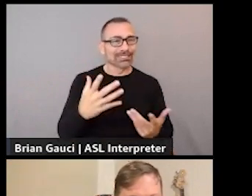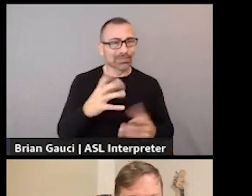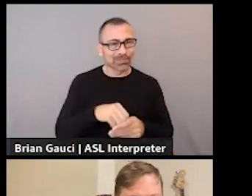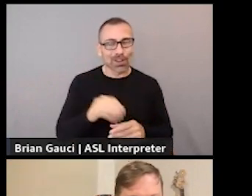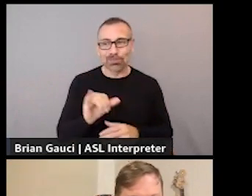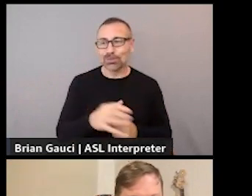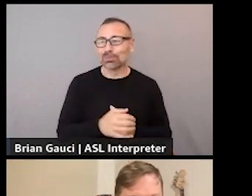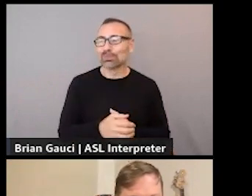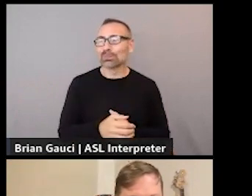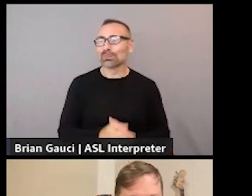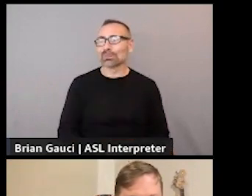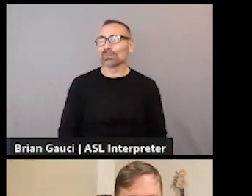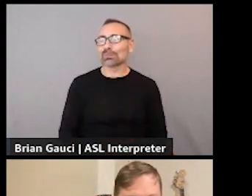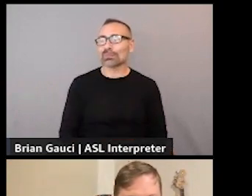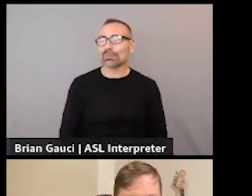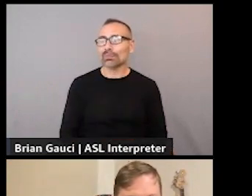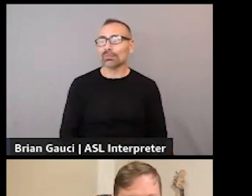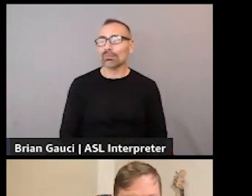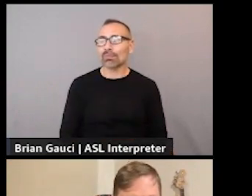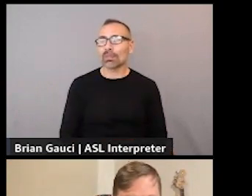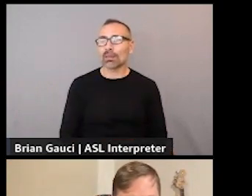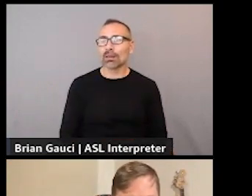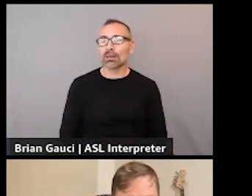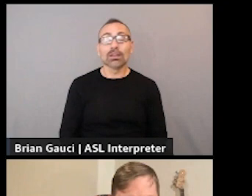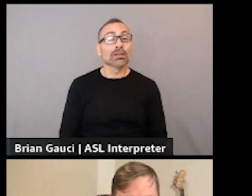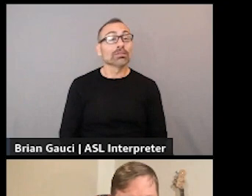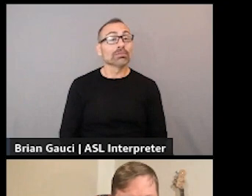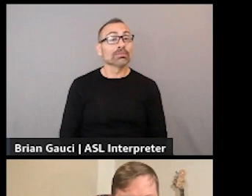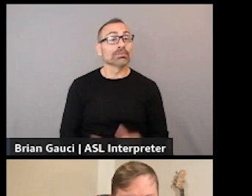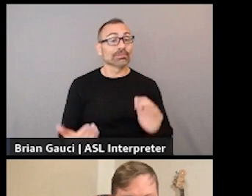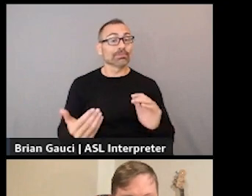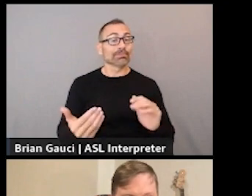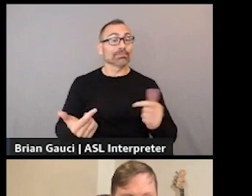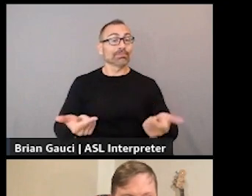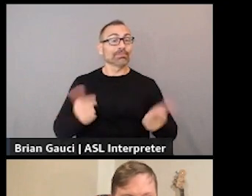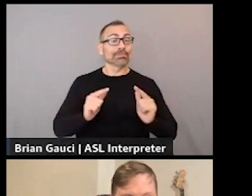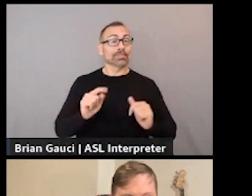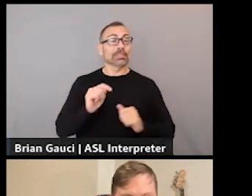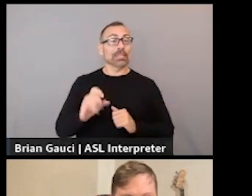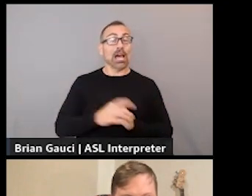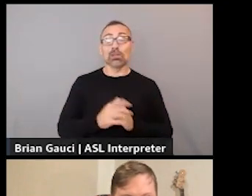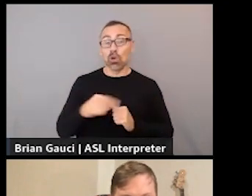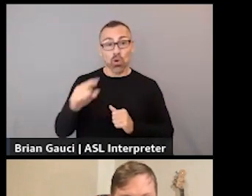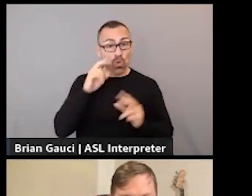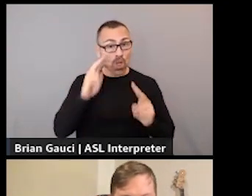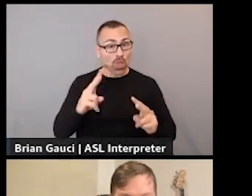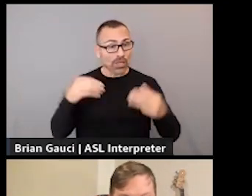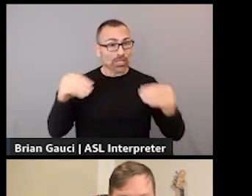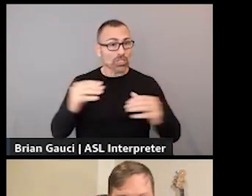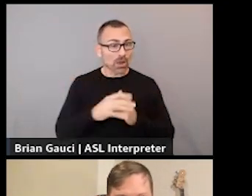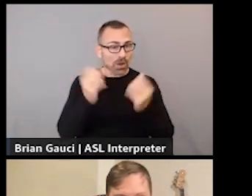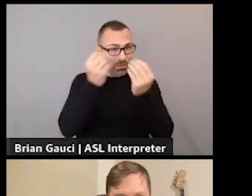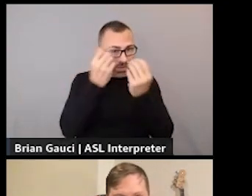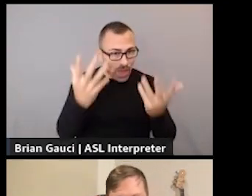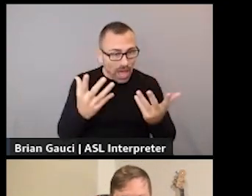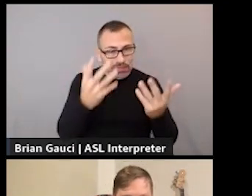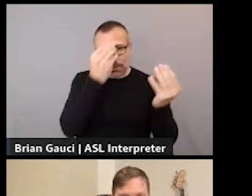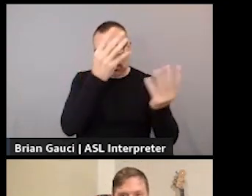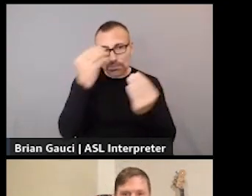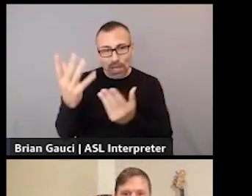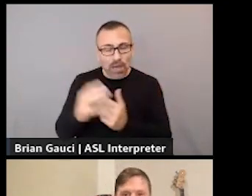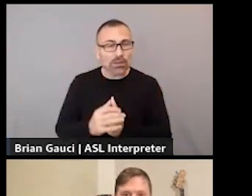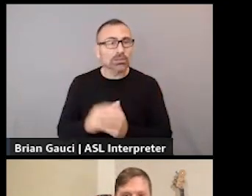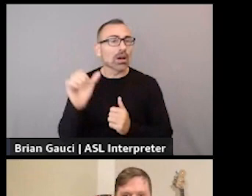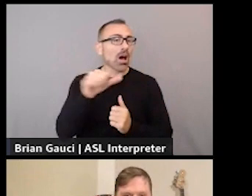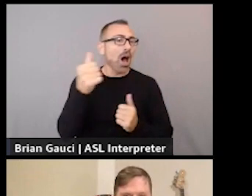Yes. Yeah. Right. So, okay, so we're looking at the shop. We've got tons of data flying through this. And the other episodes, we talk about how we've